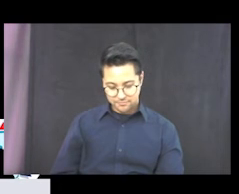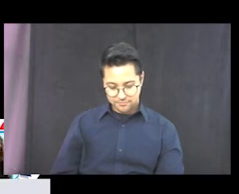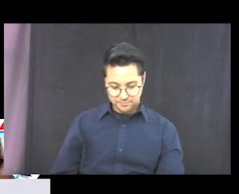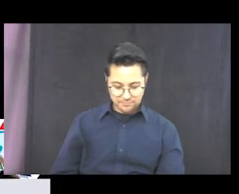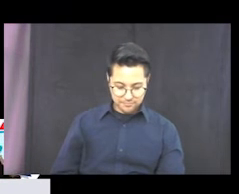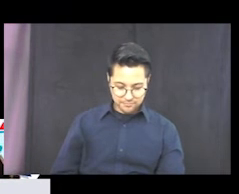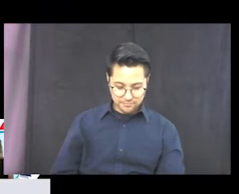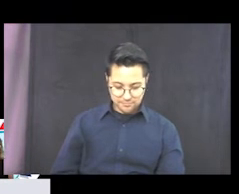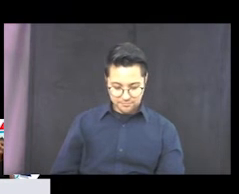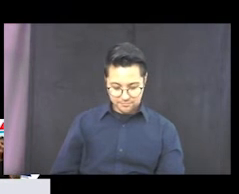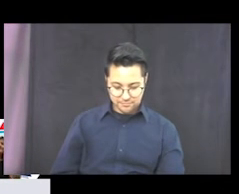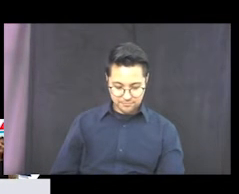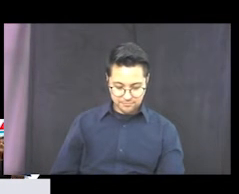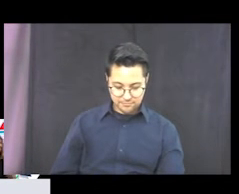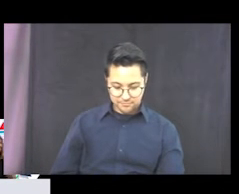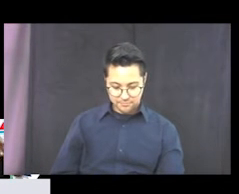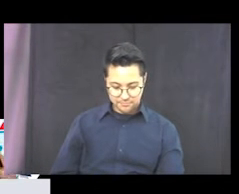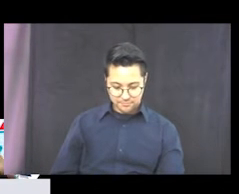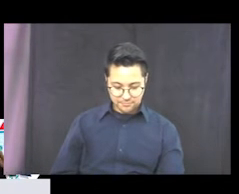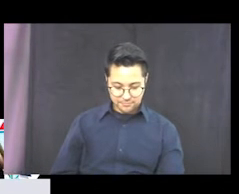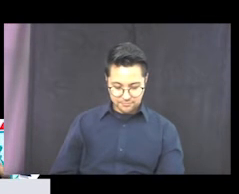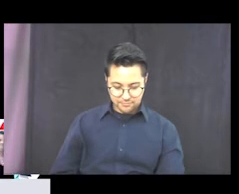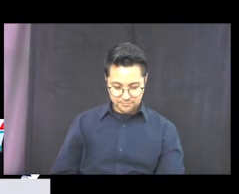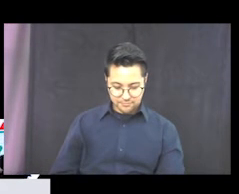Freestyle. Axle.